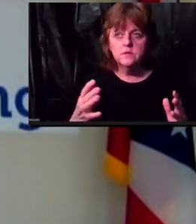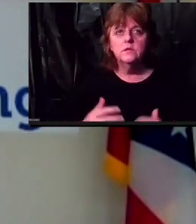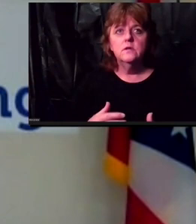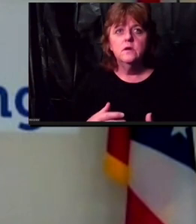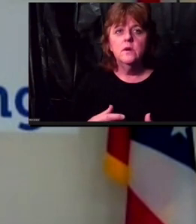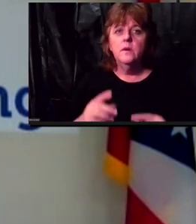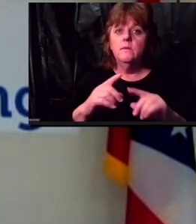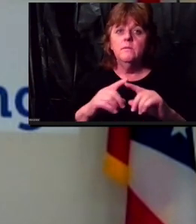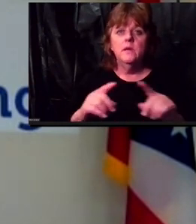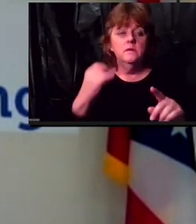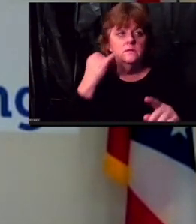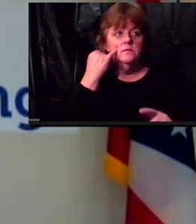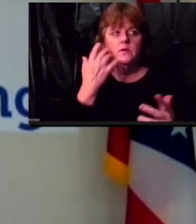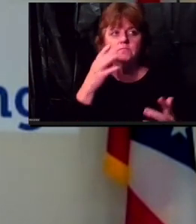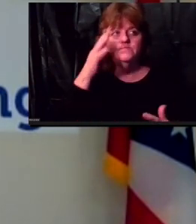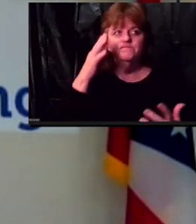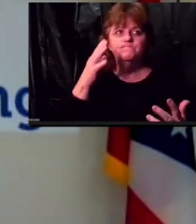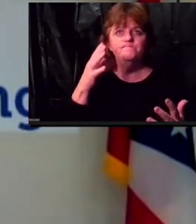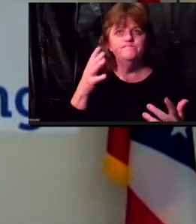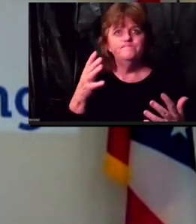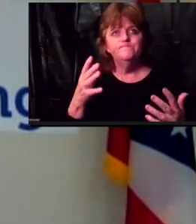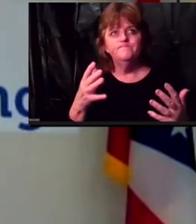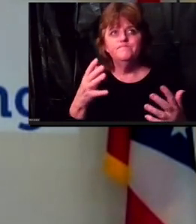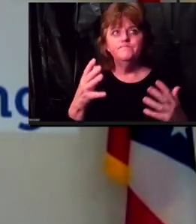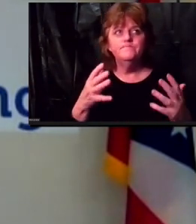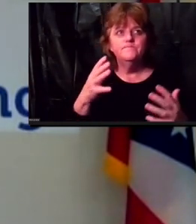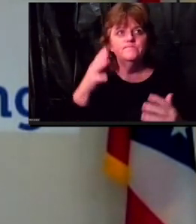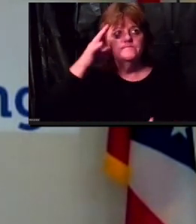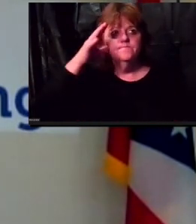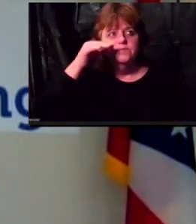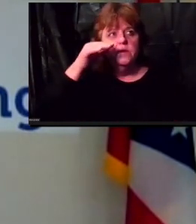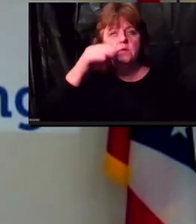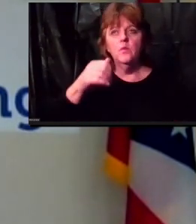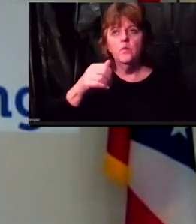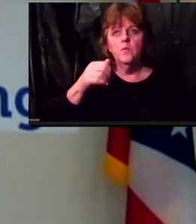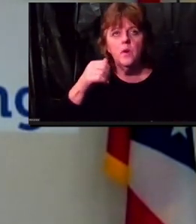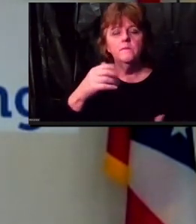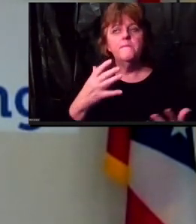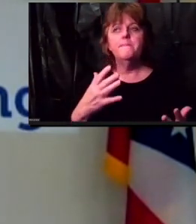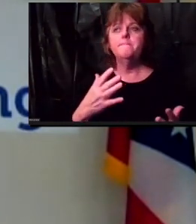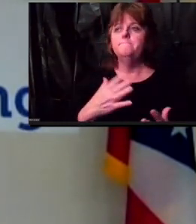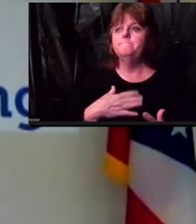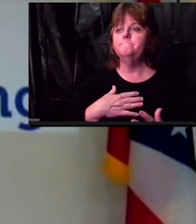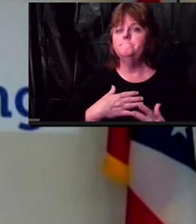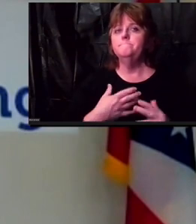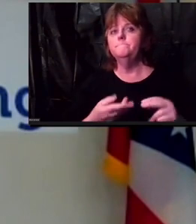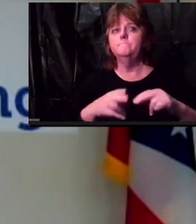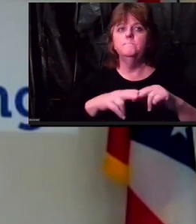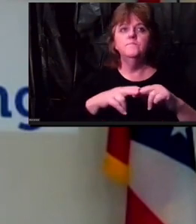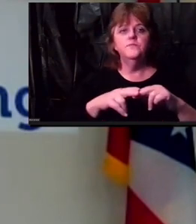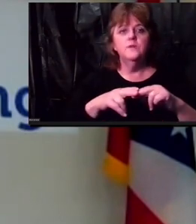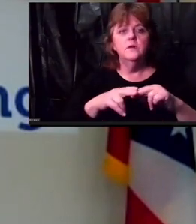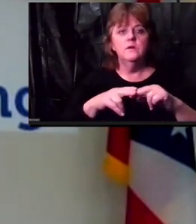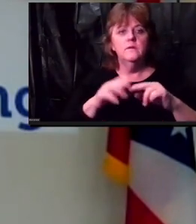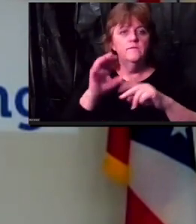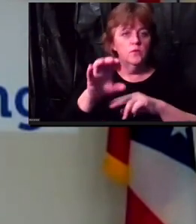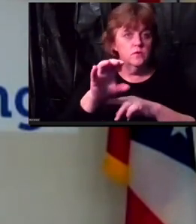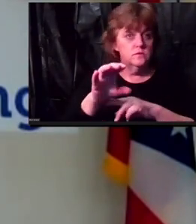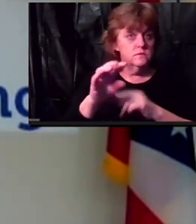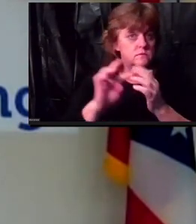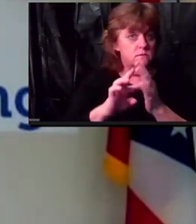But if their compliance does not begin there, then we will move on to the next step, which will